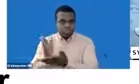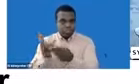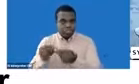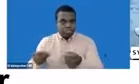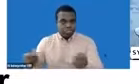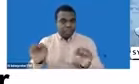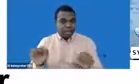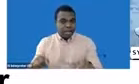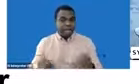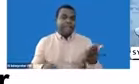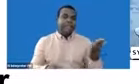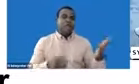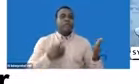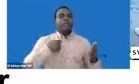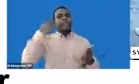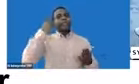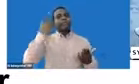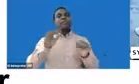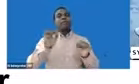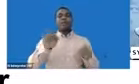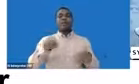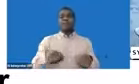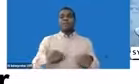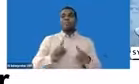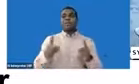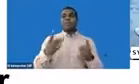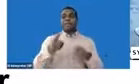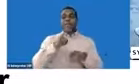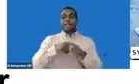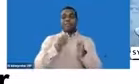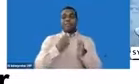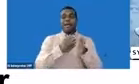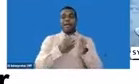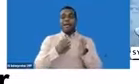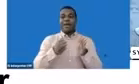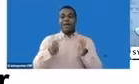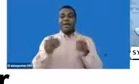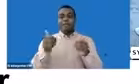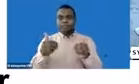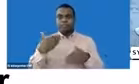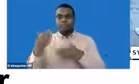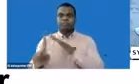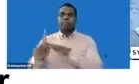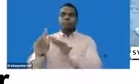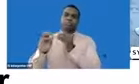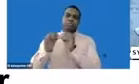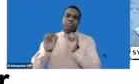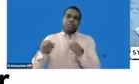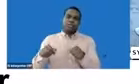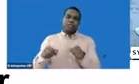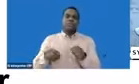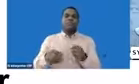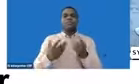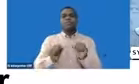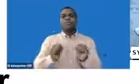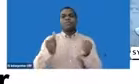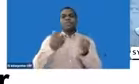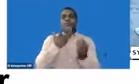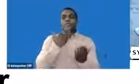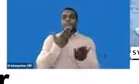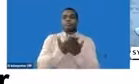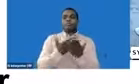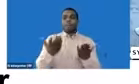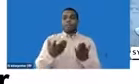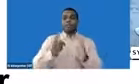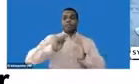Washington, D.C. A month ago. There are things online if you look at Enabling Summit, and there has been a lot of discussions.